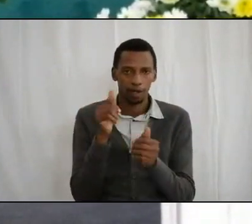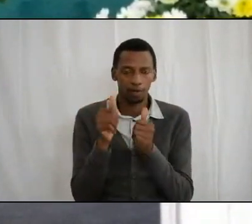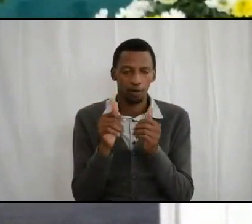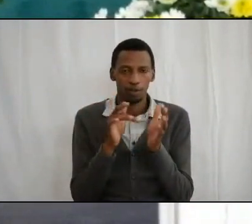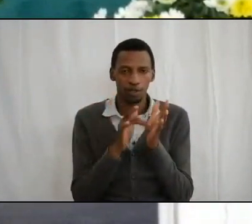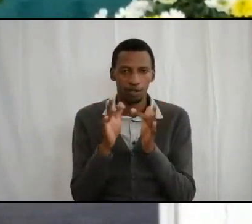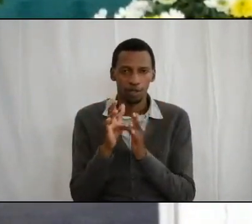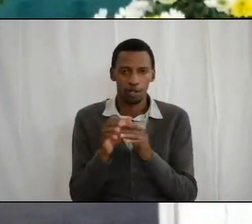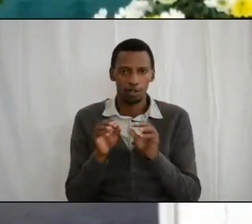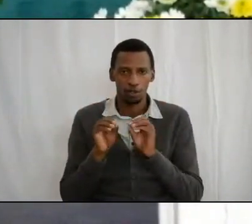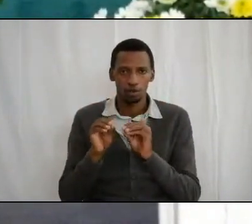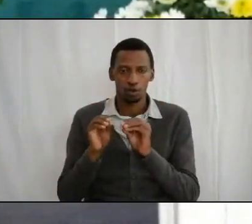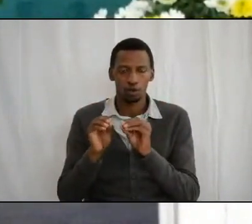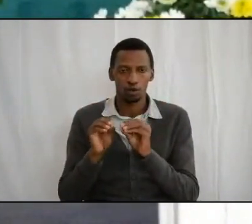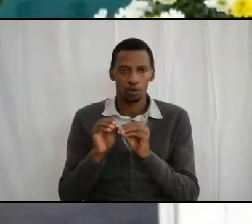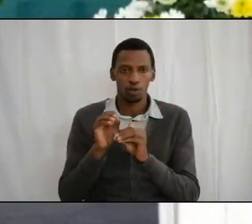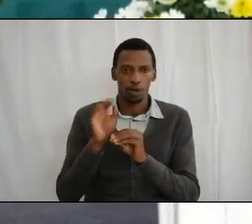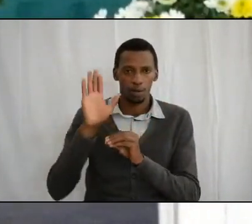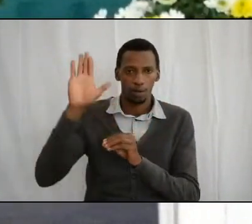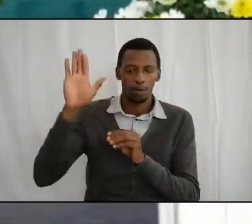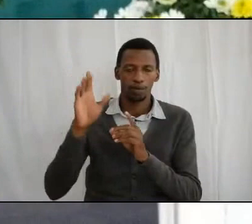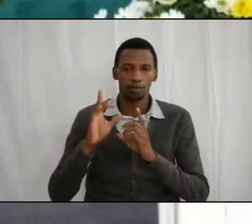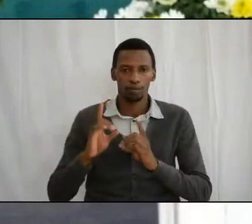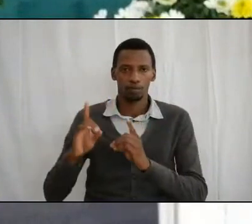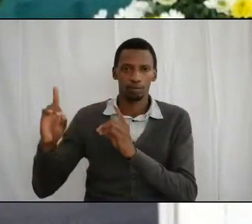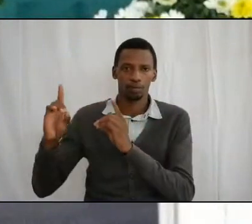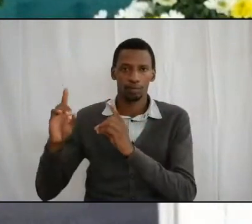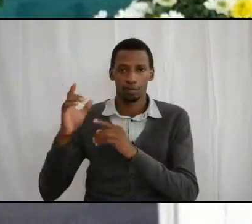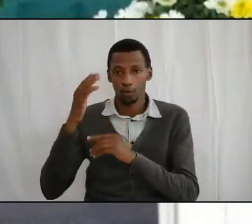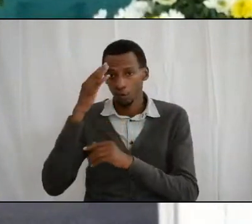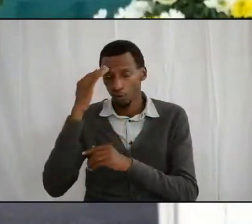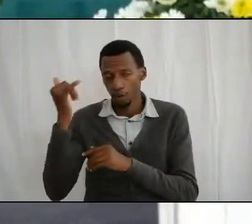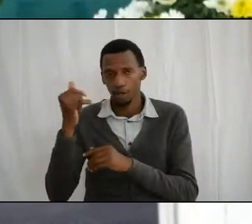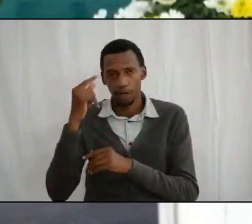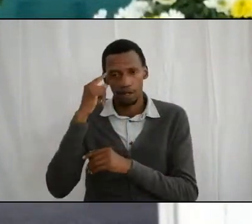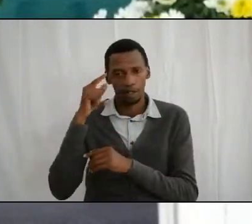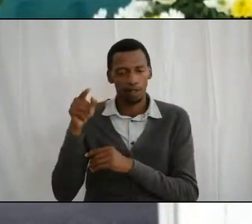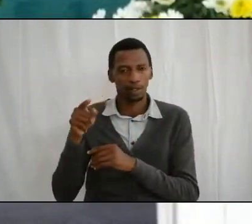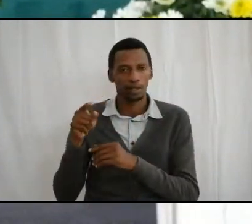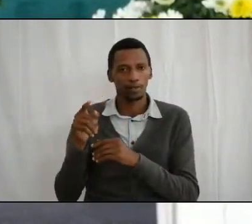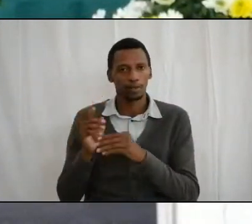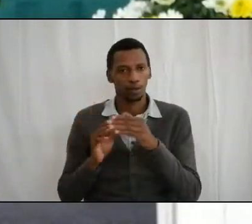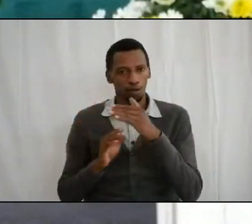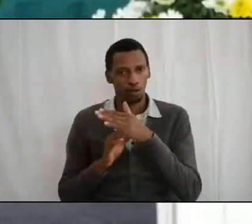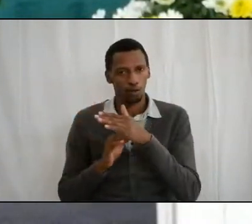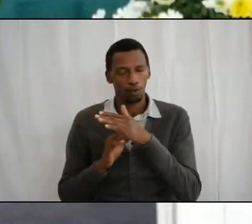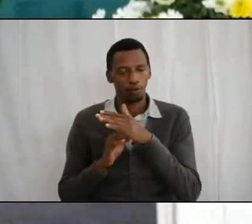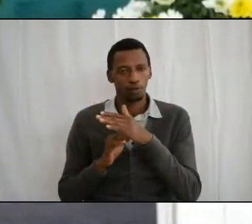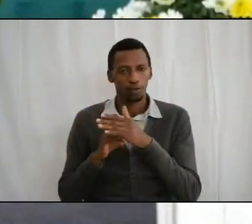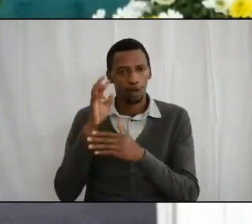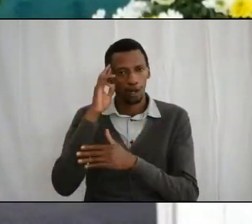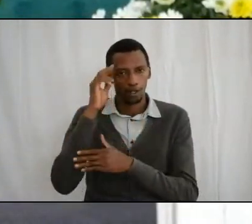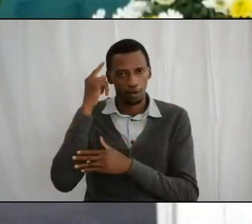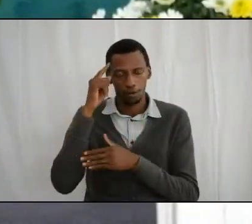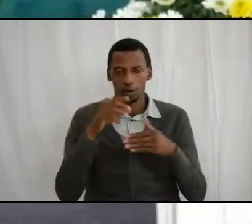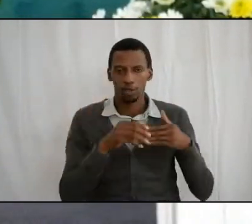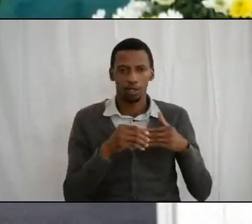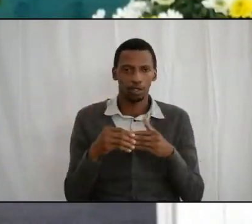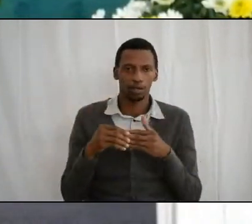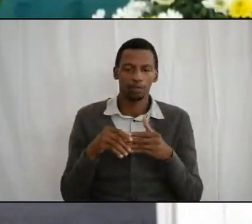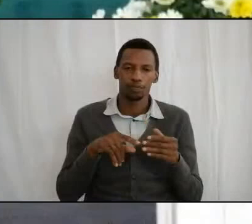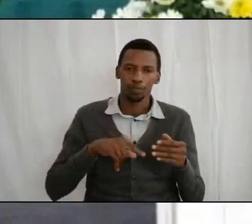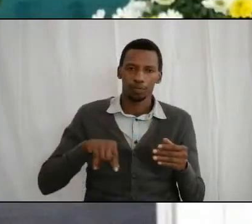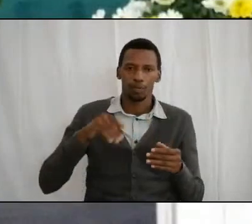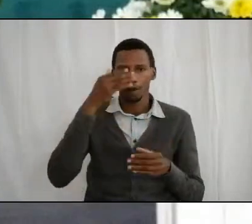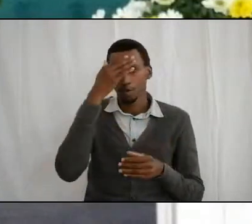his disciples, because I think it's the essence of leadership. We forget that God